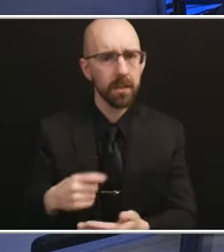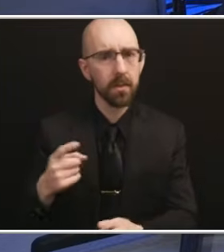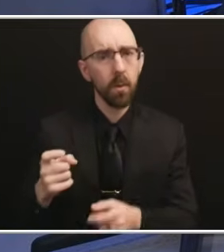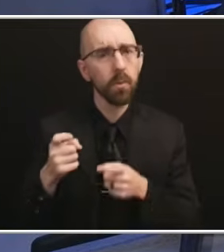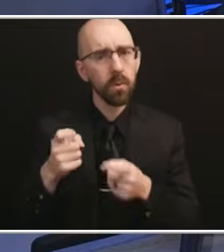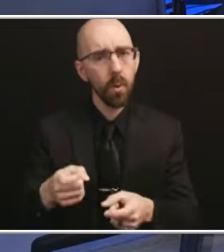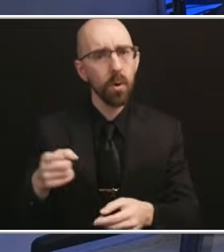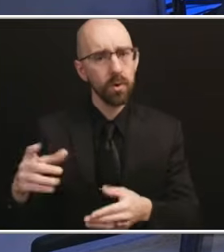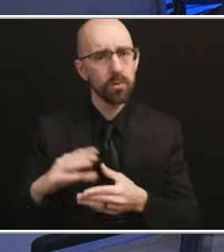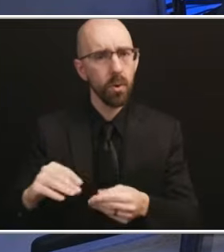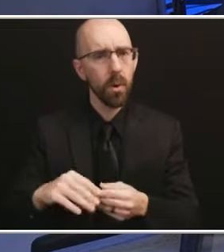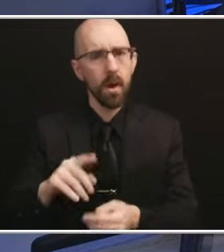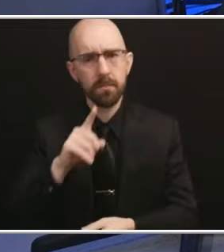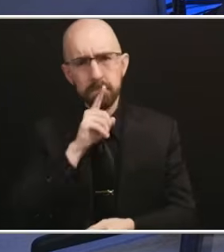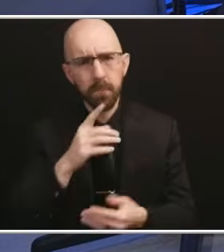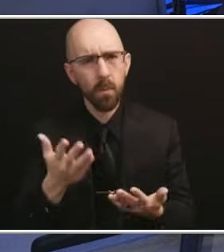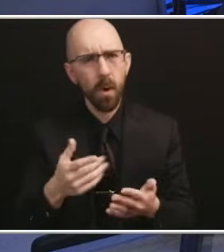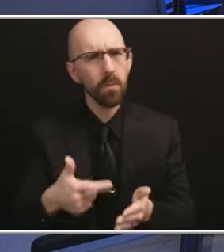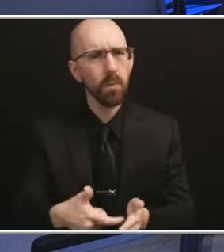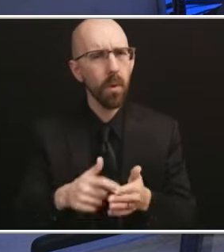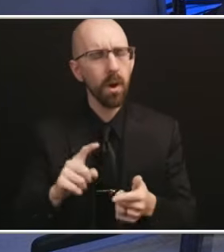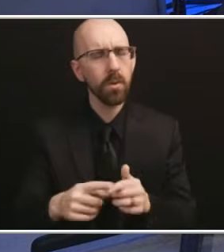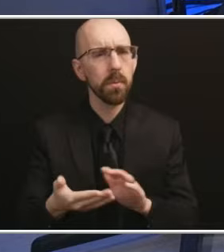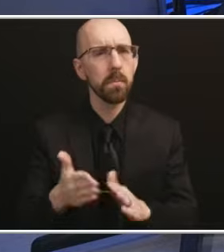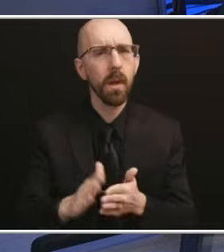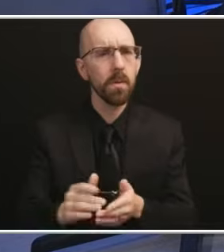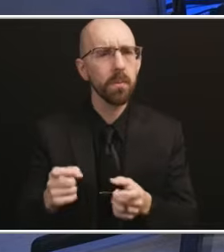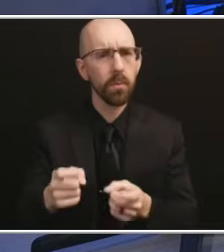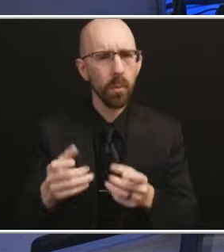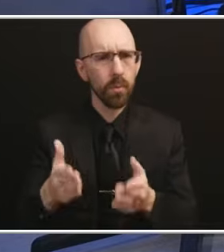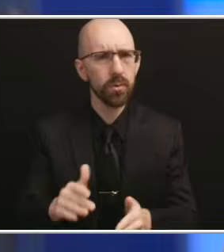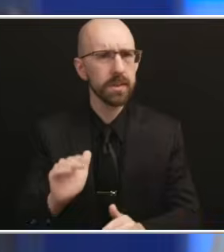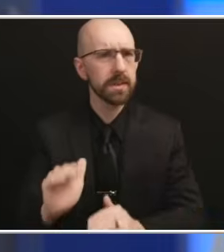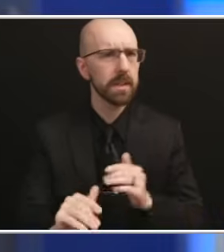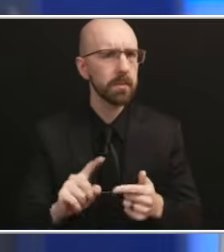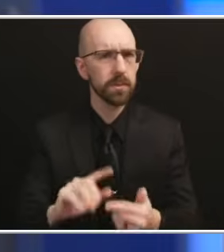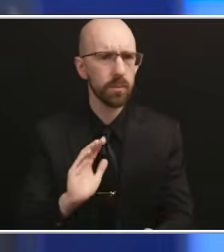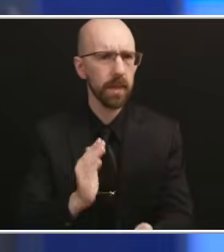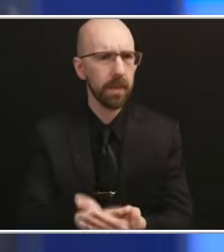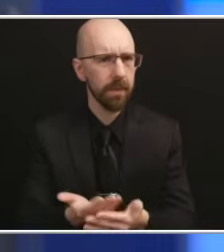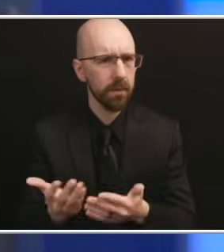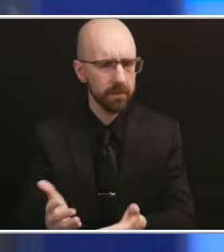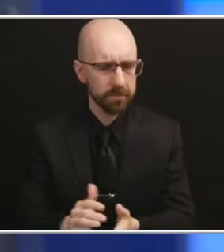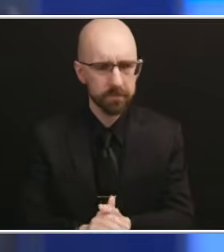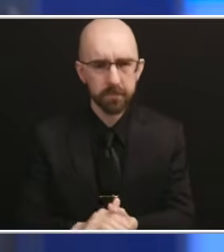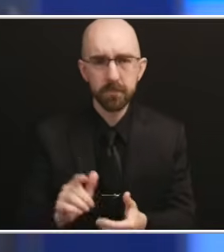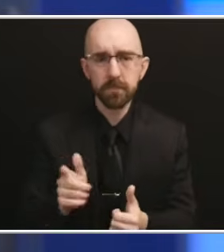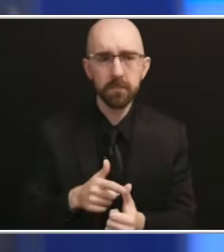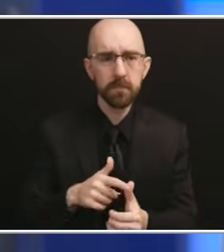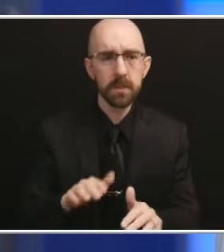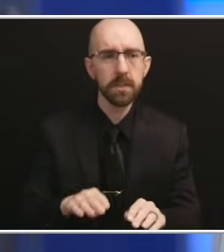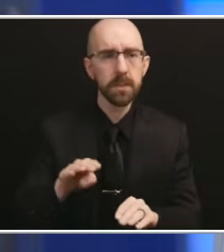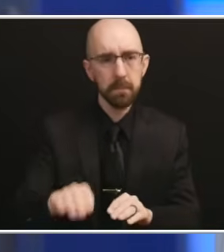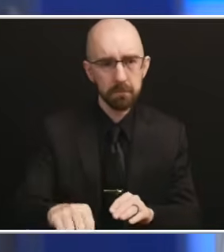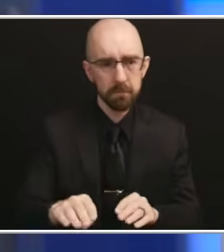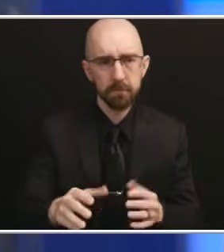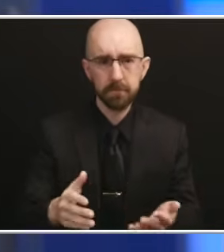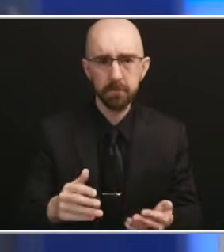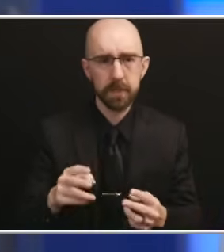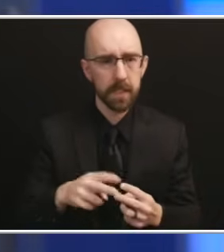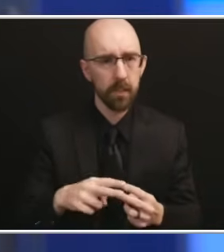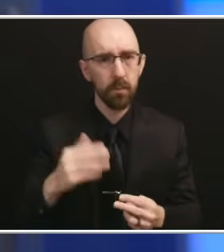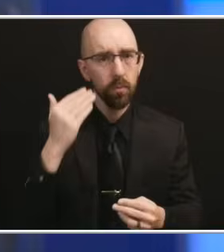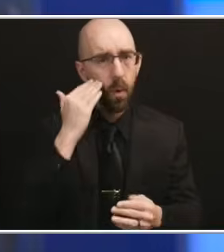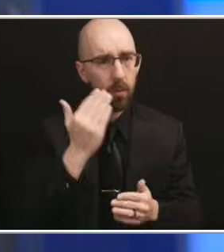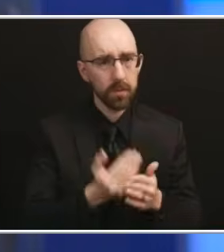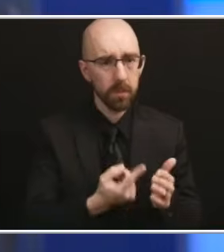anonymous, but what is required to be a living donor, and what are the steps to get there? So the first step is either knowing somebody, I guess, or in this